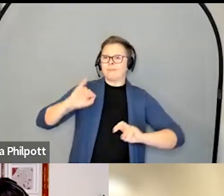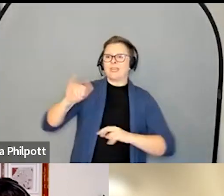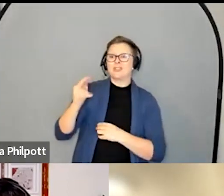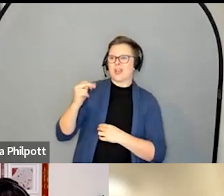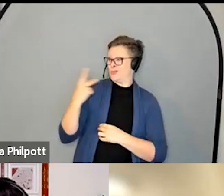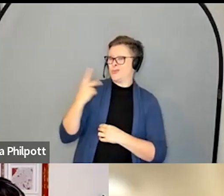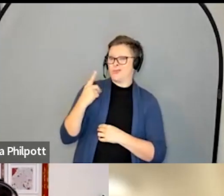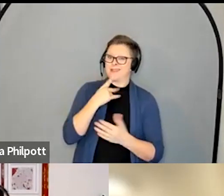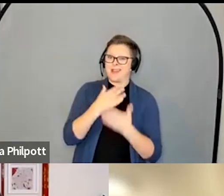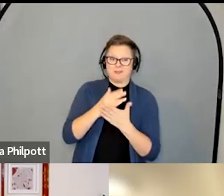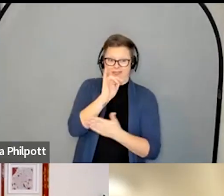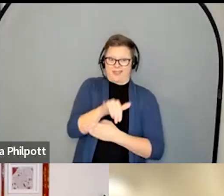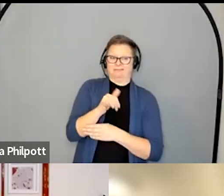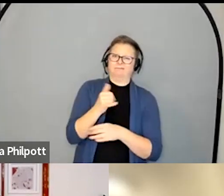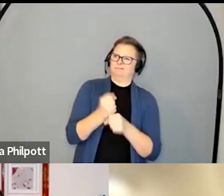this 5 or 6 years ago,